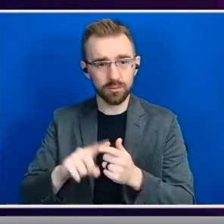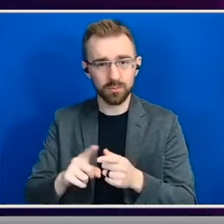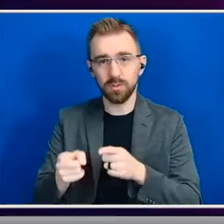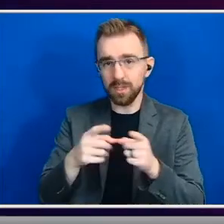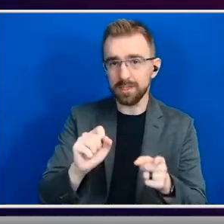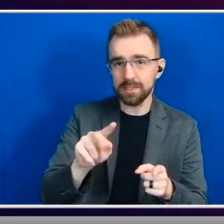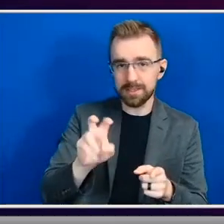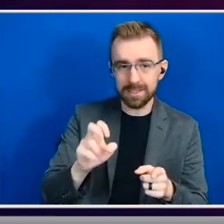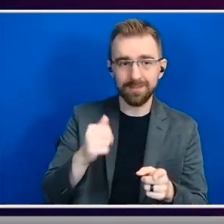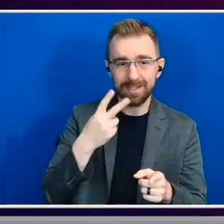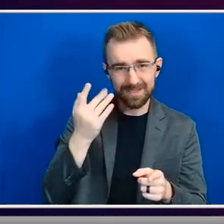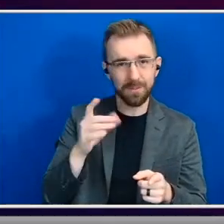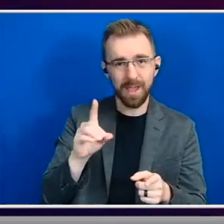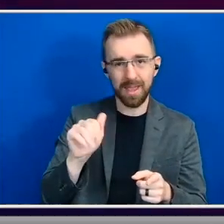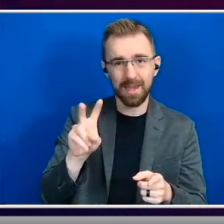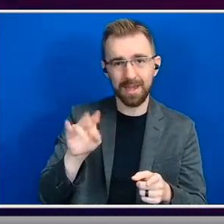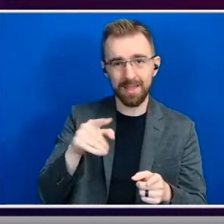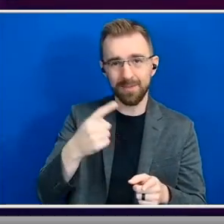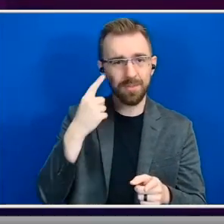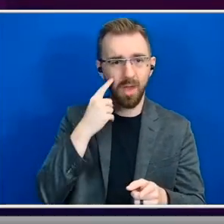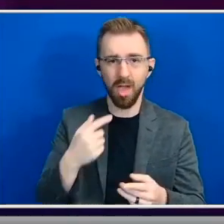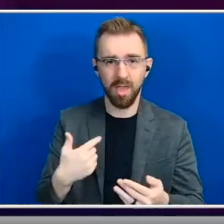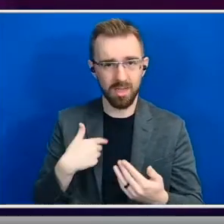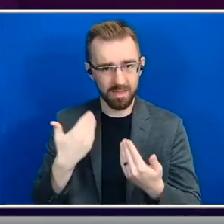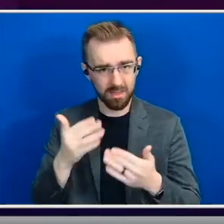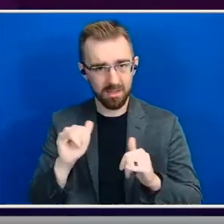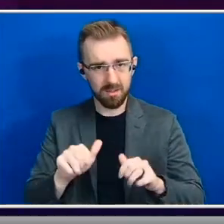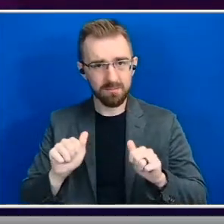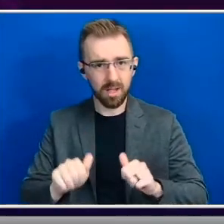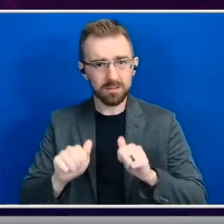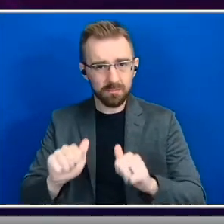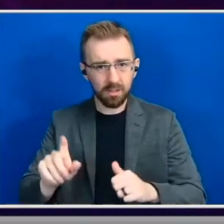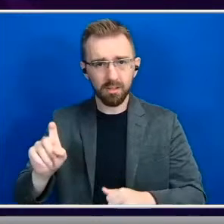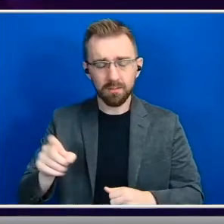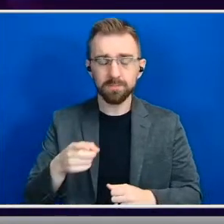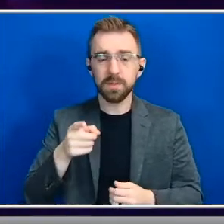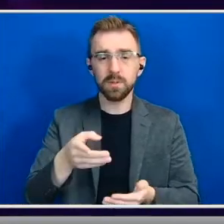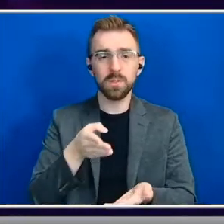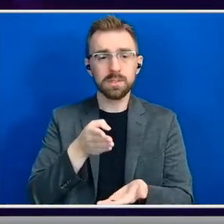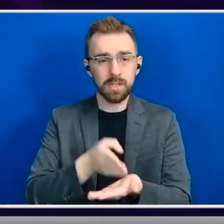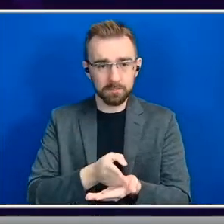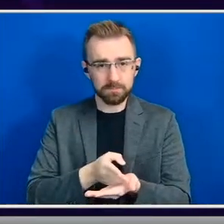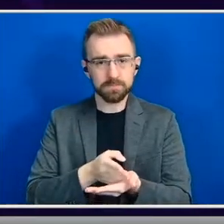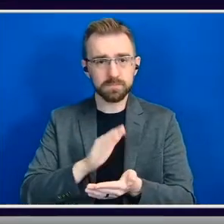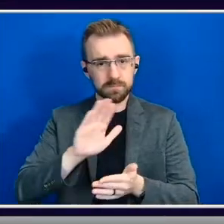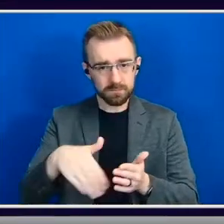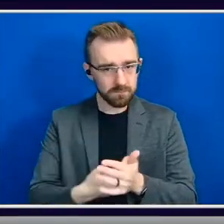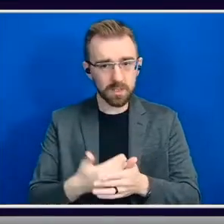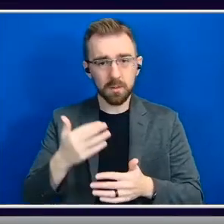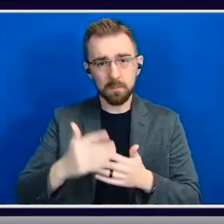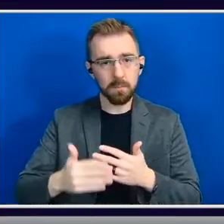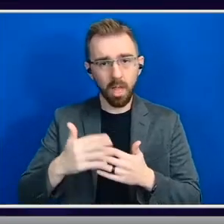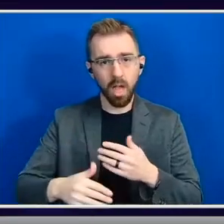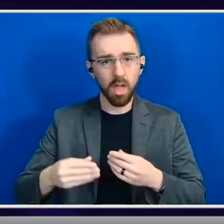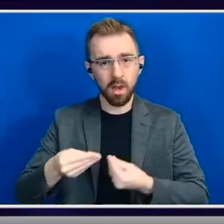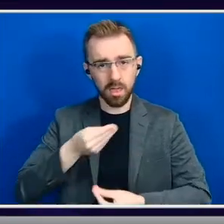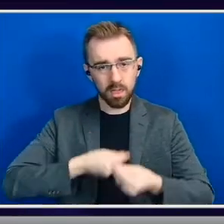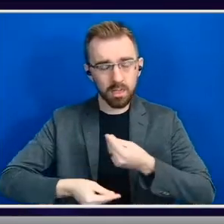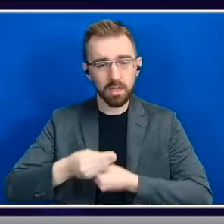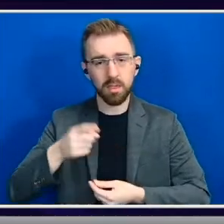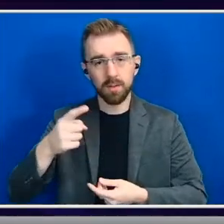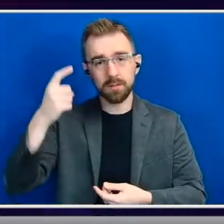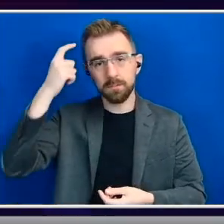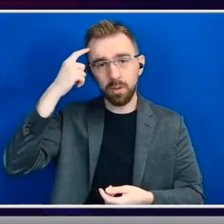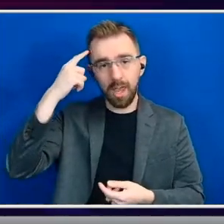you thought, I don't even know that's possible. You stopped all the blood flow to Steve's brain for